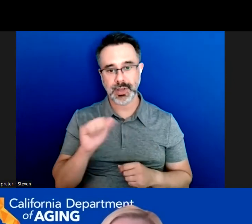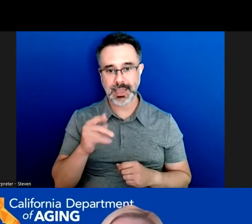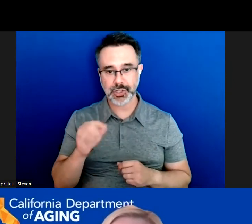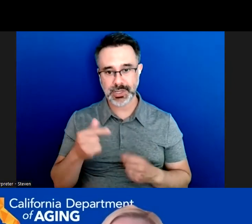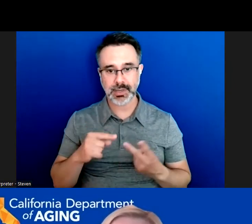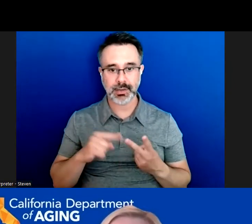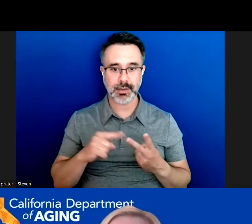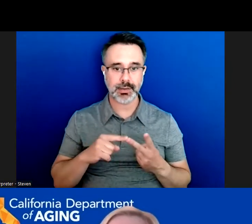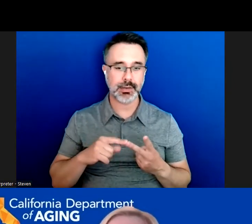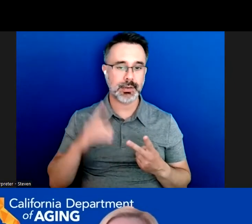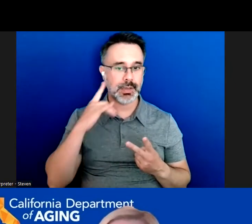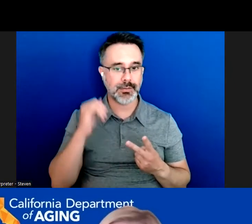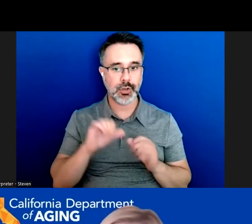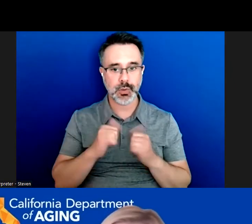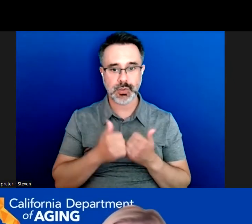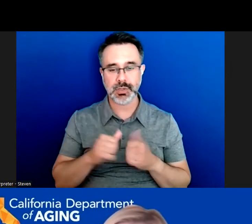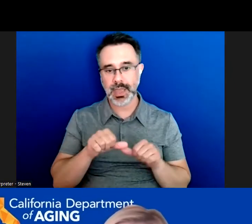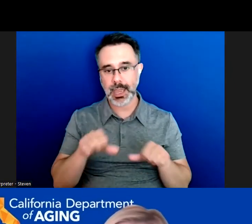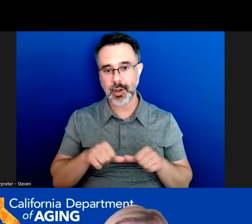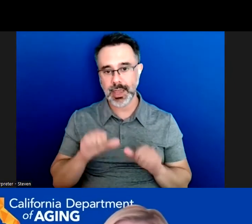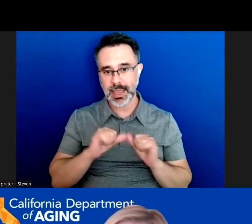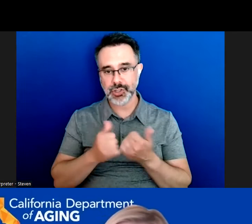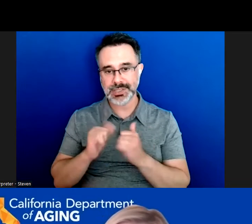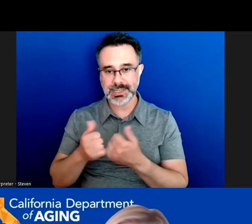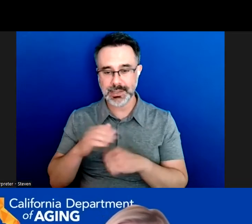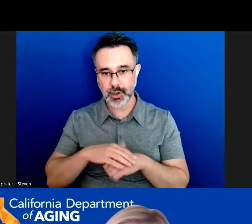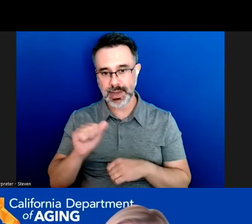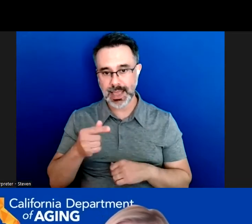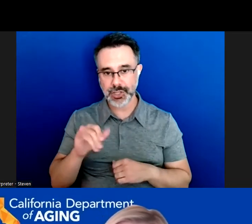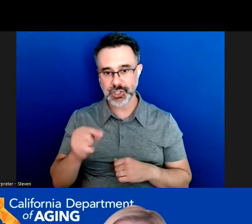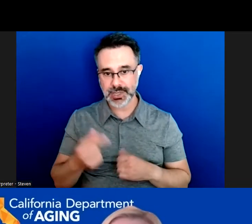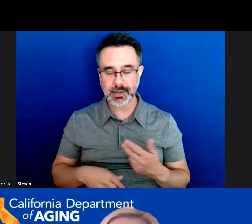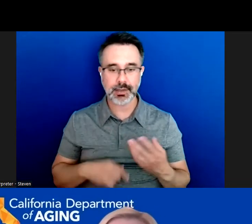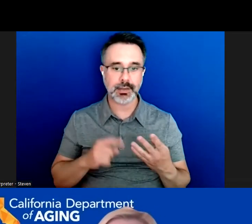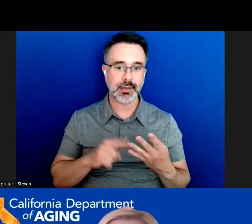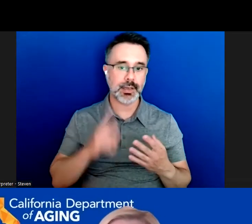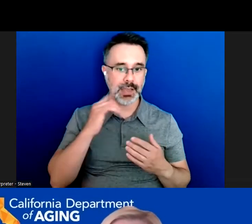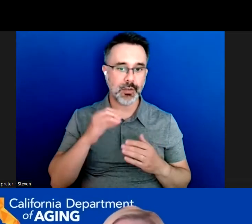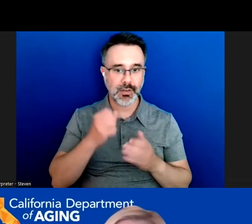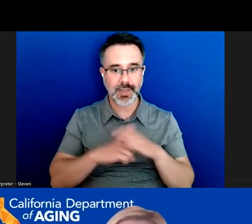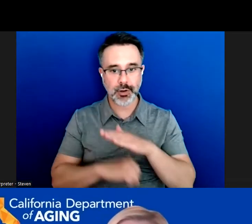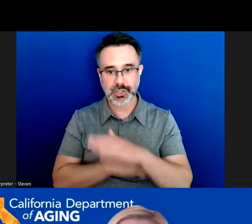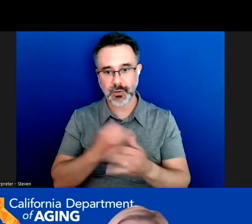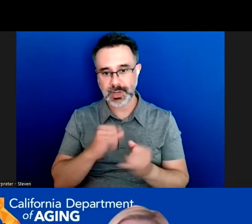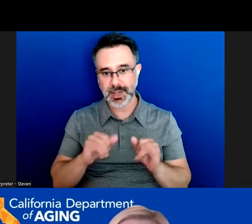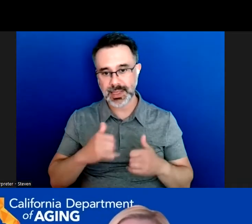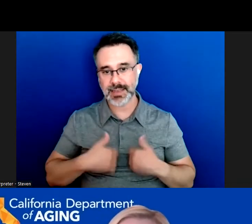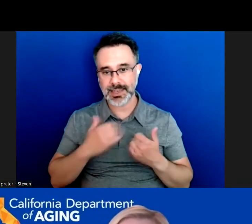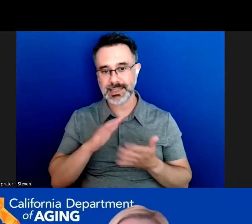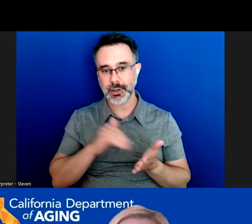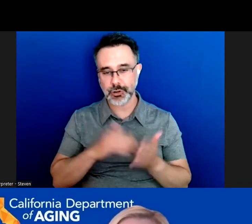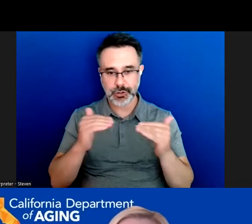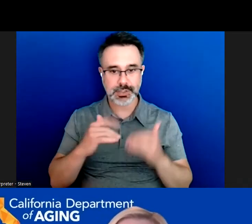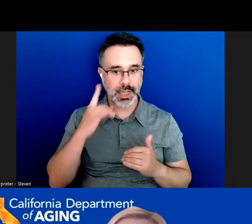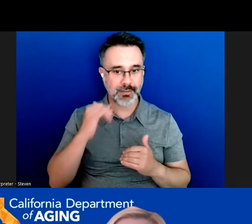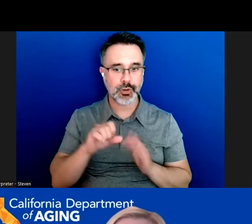Agencies on Aging, the California Foundation for Independent Living Centers, and the California State Association of